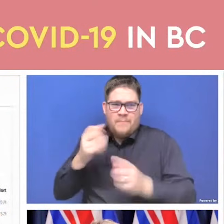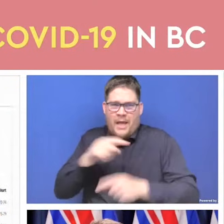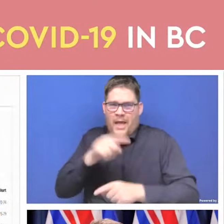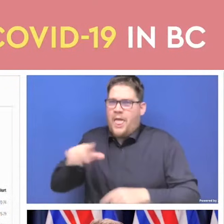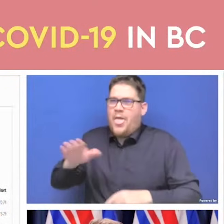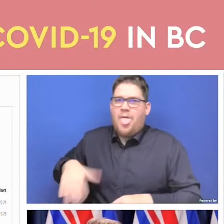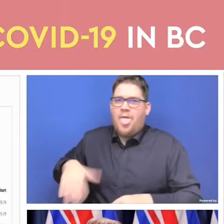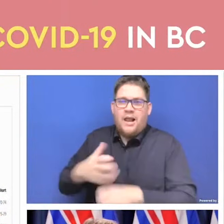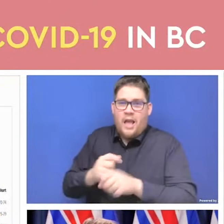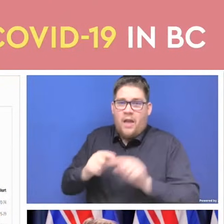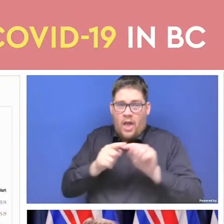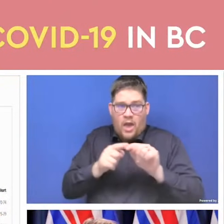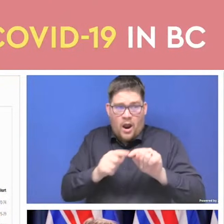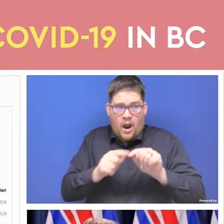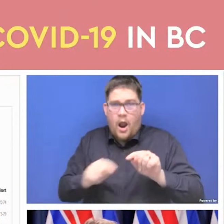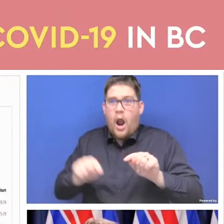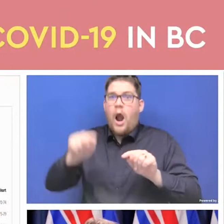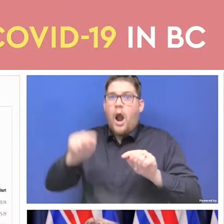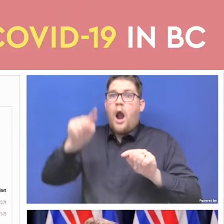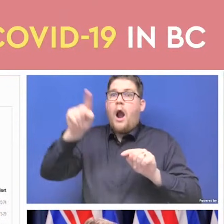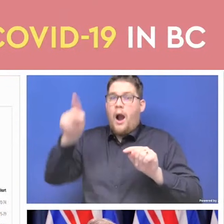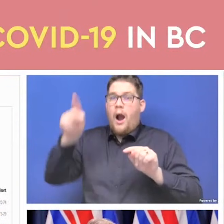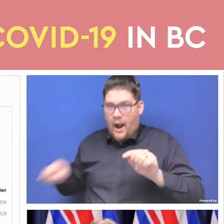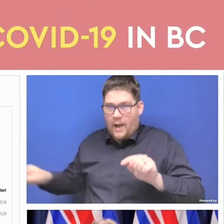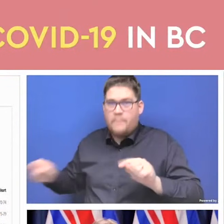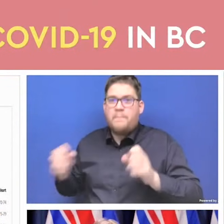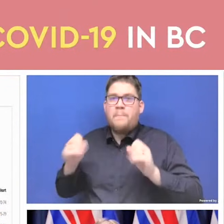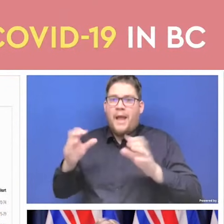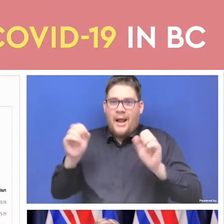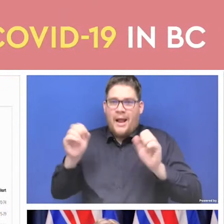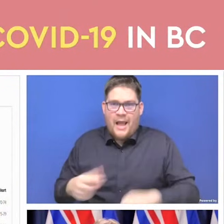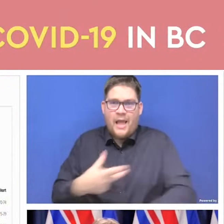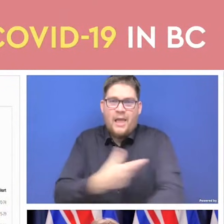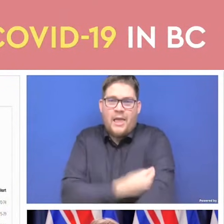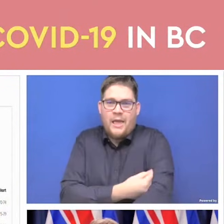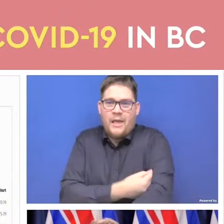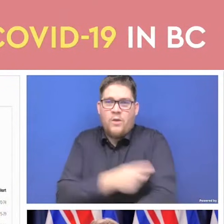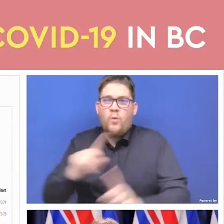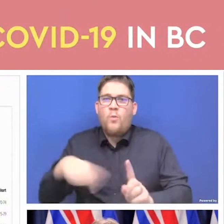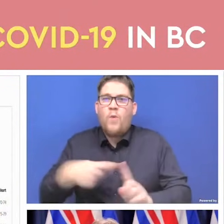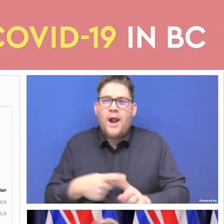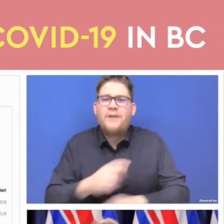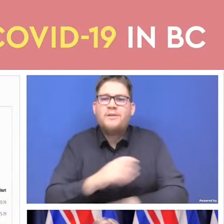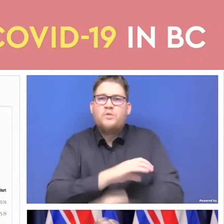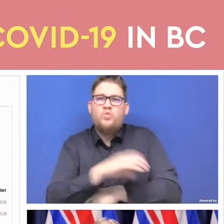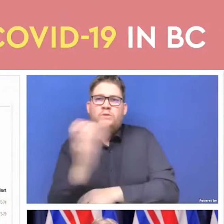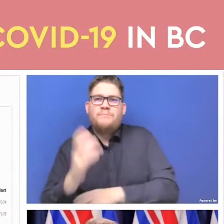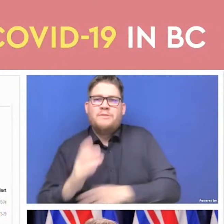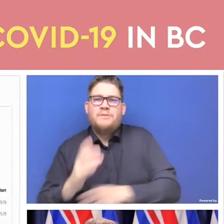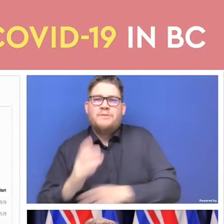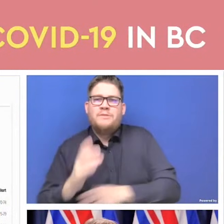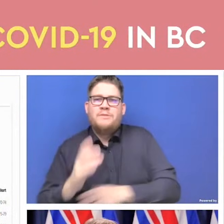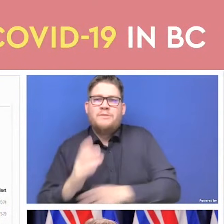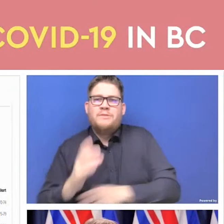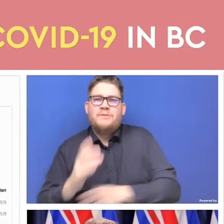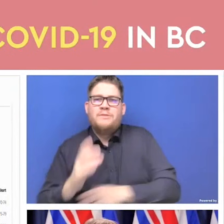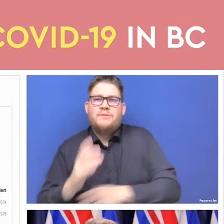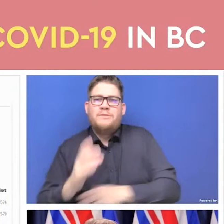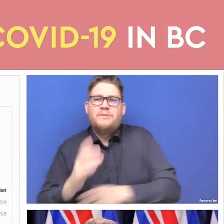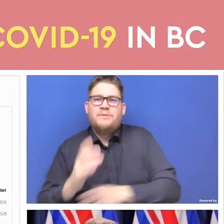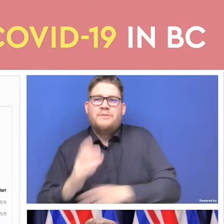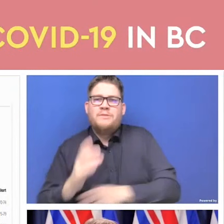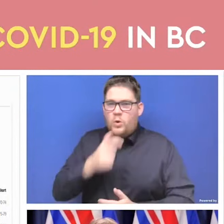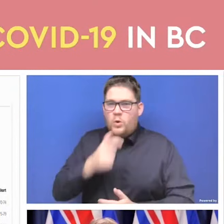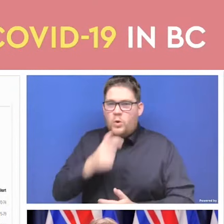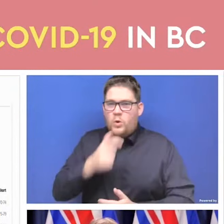Christmas. Not an ideal time to maximize things. So in order to have this campaign be very paced, predictable,